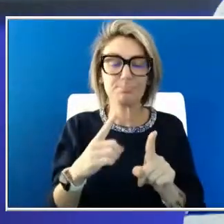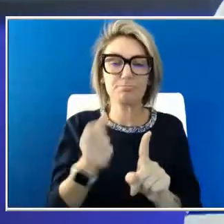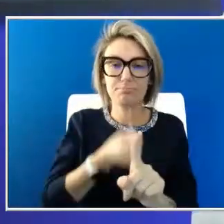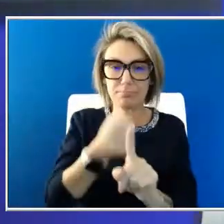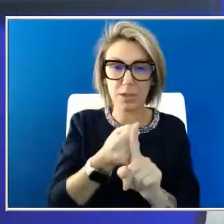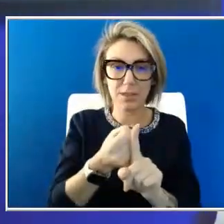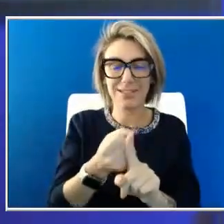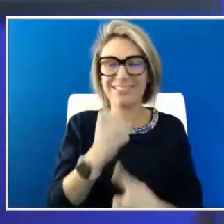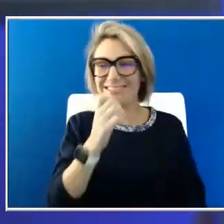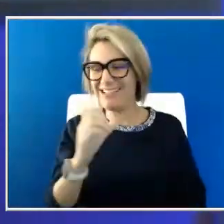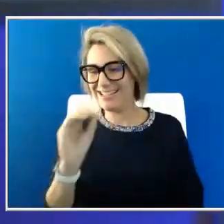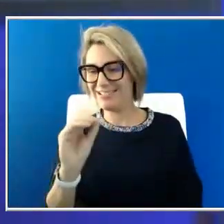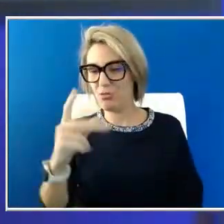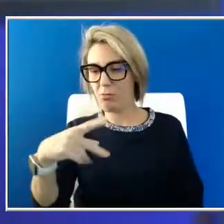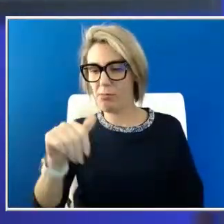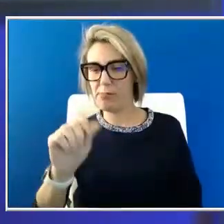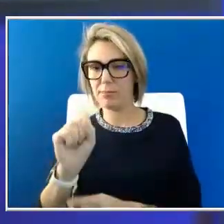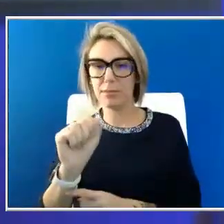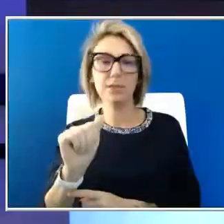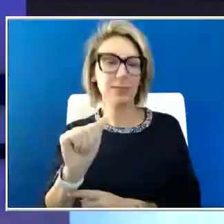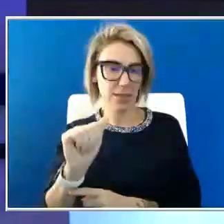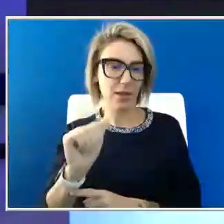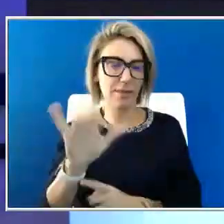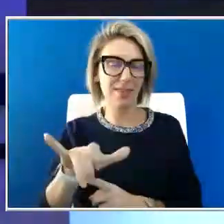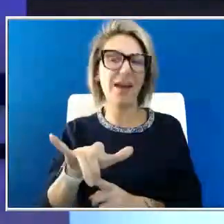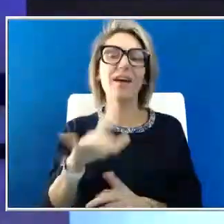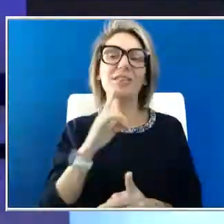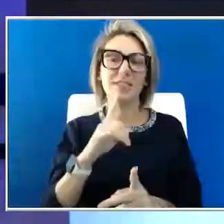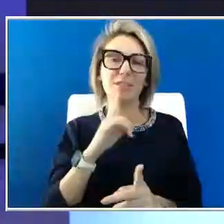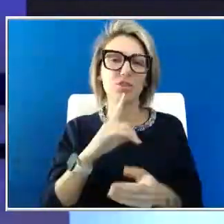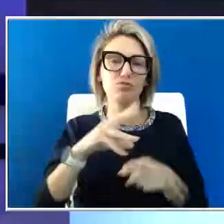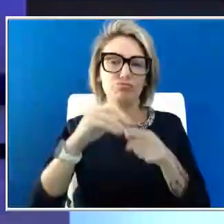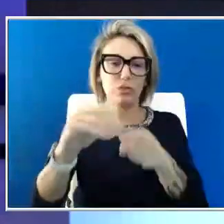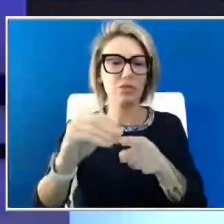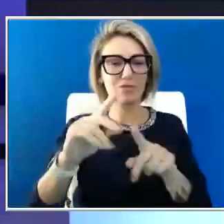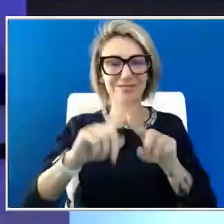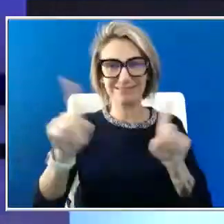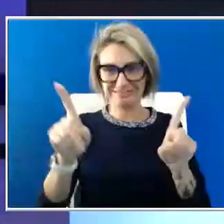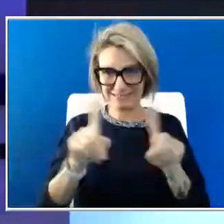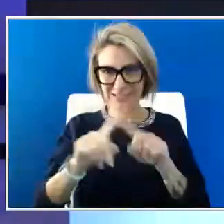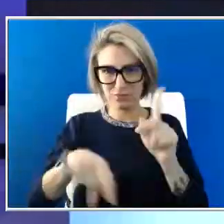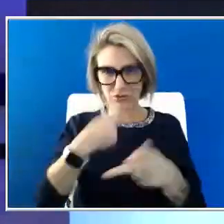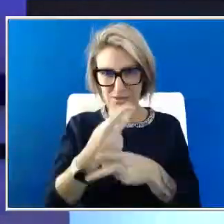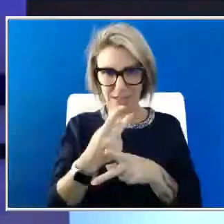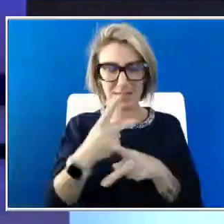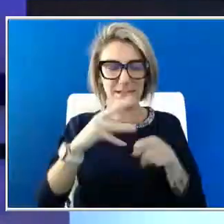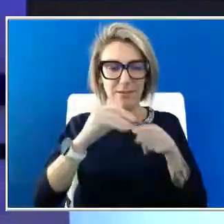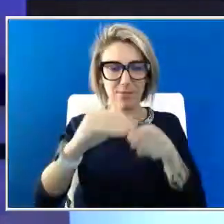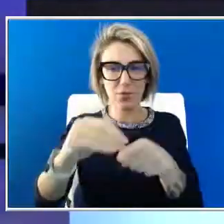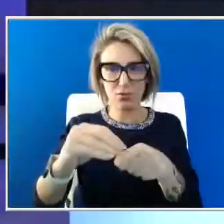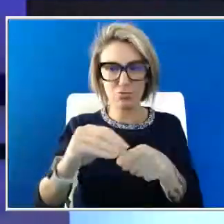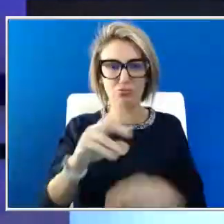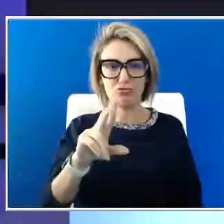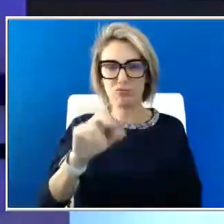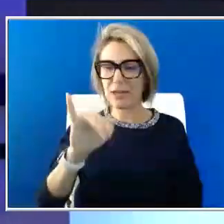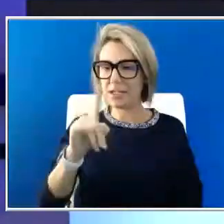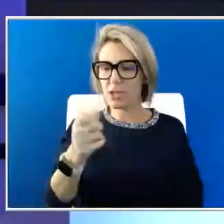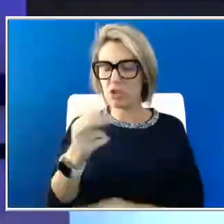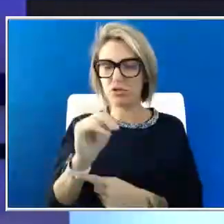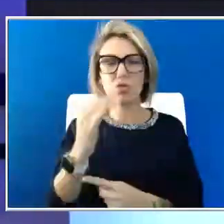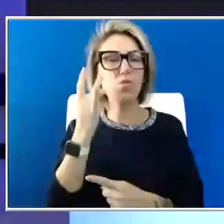usually radiation is the step after that. So there's different forms of radiation we know. Just explain why proton was best for